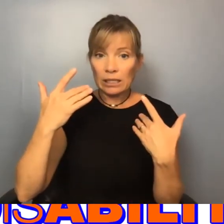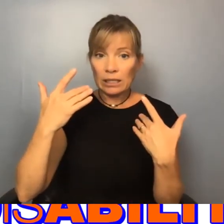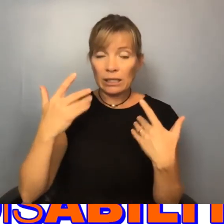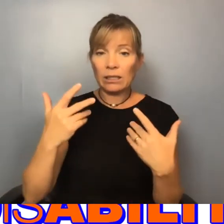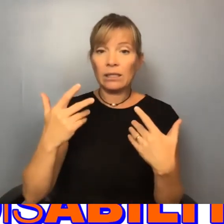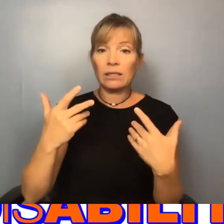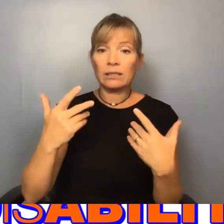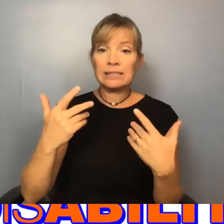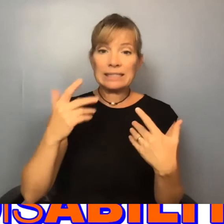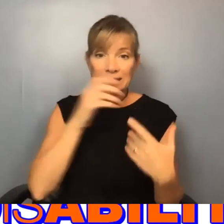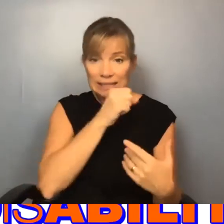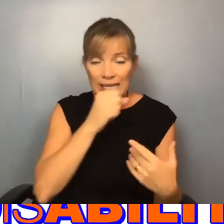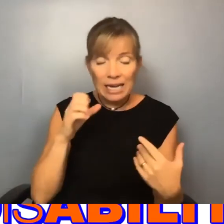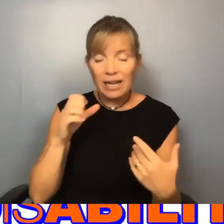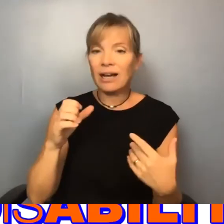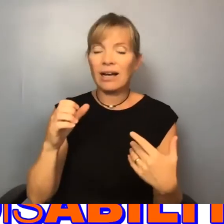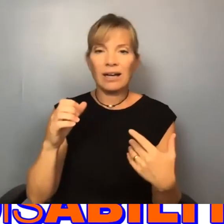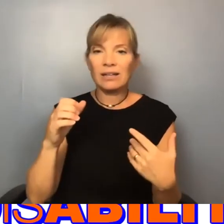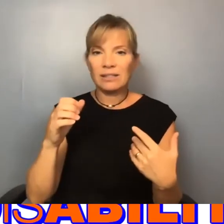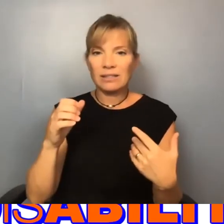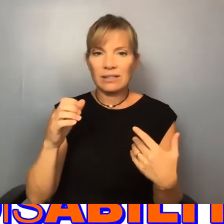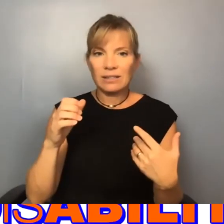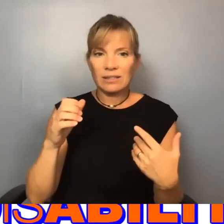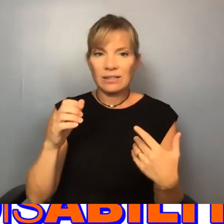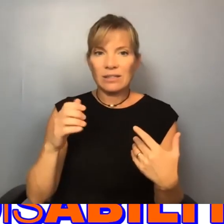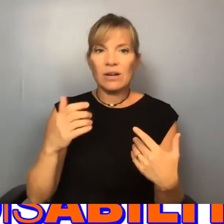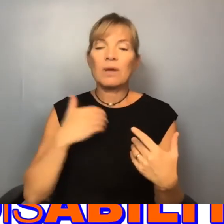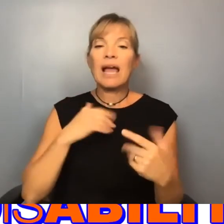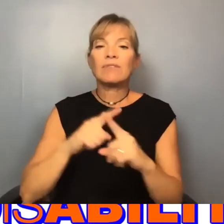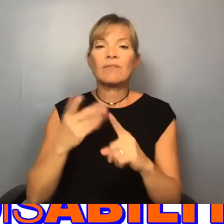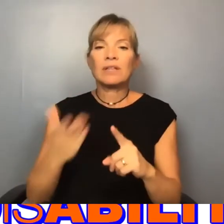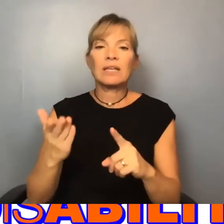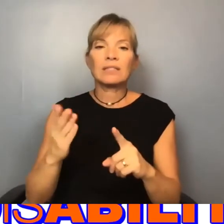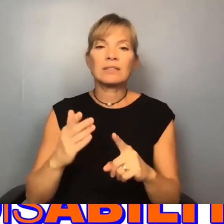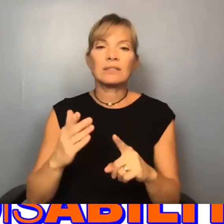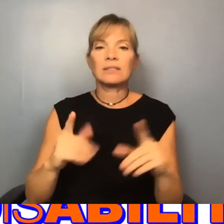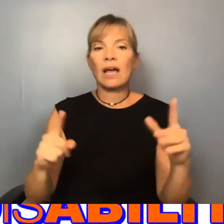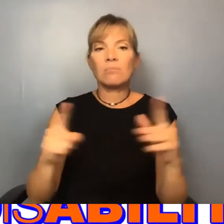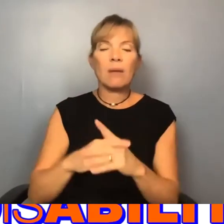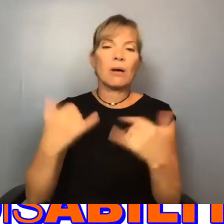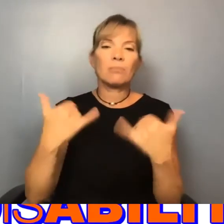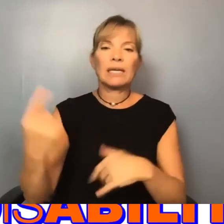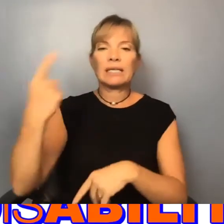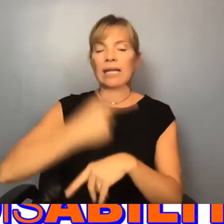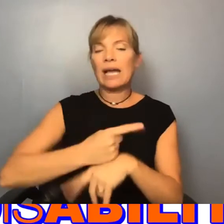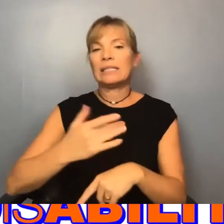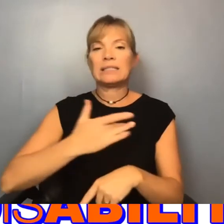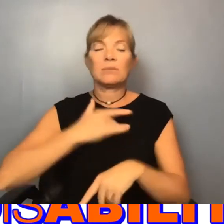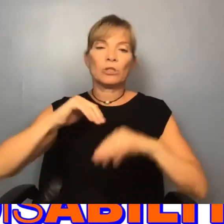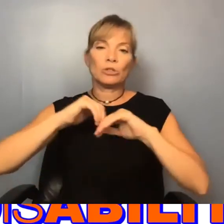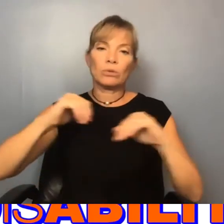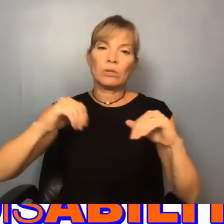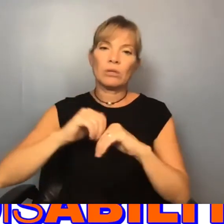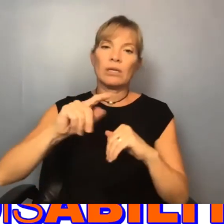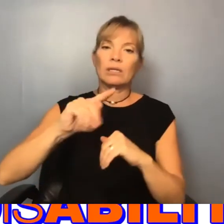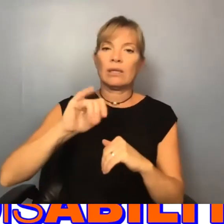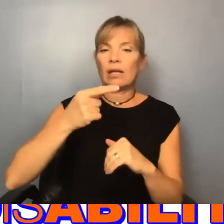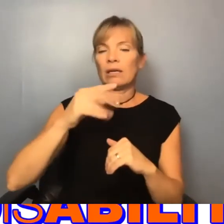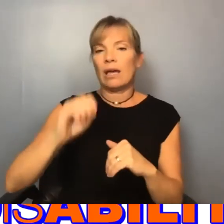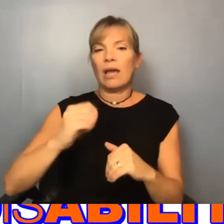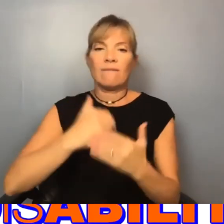Santa lights up. We have different things like pop-up play dates, sensory swimming, tailgating fundraiser, communication